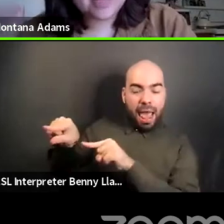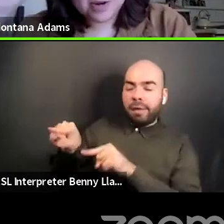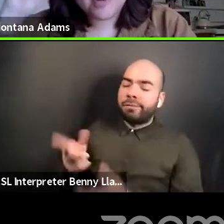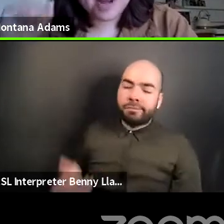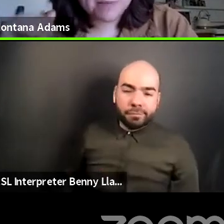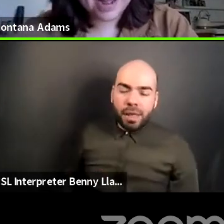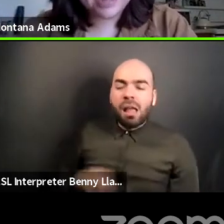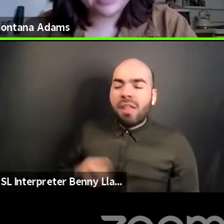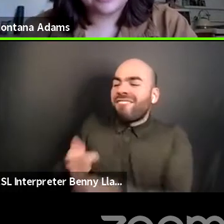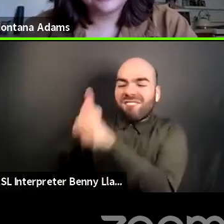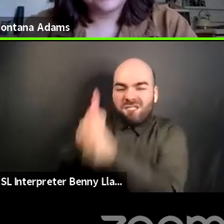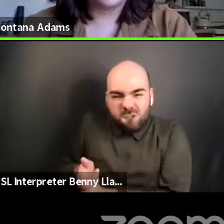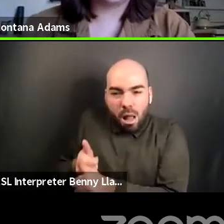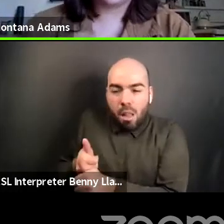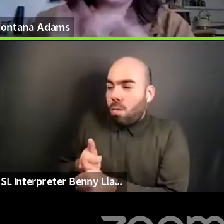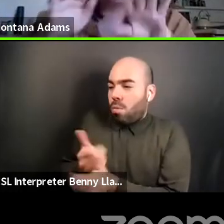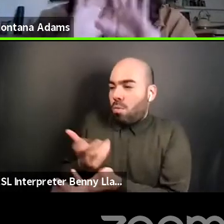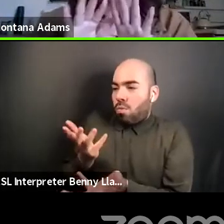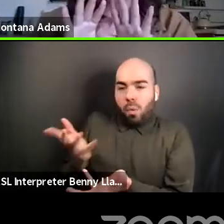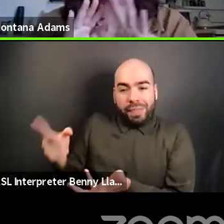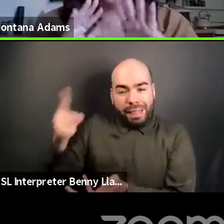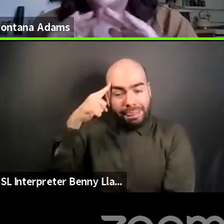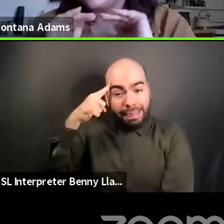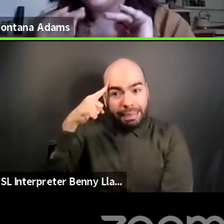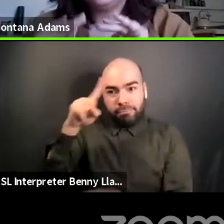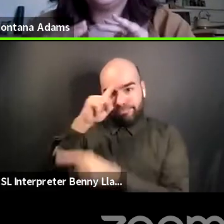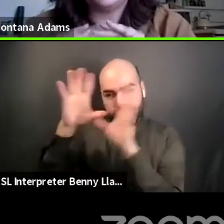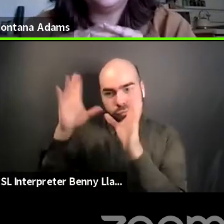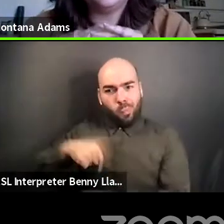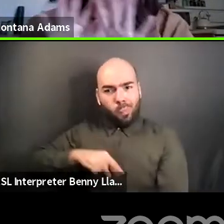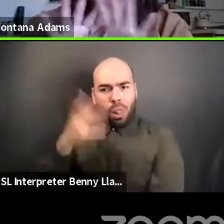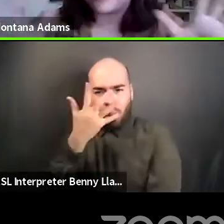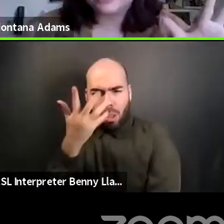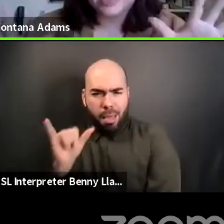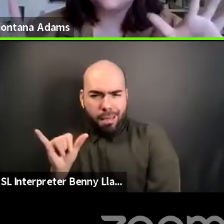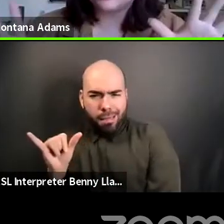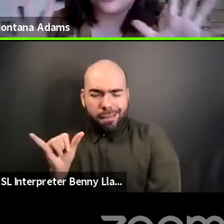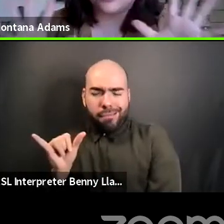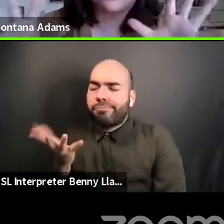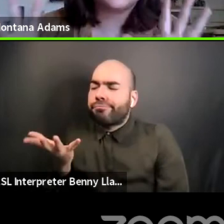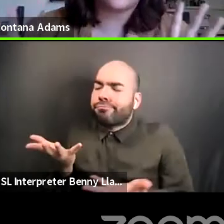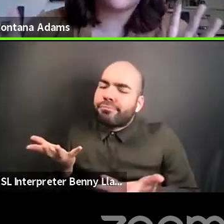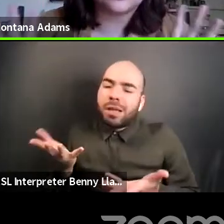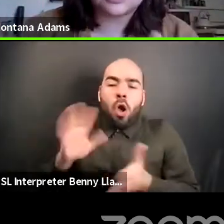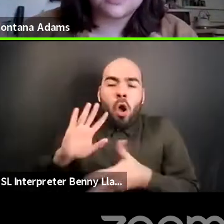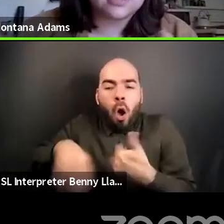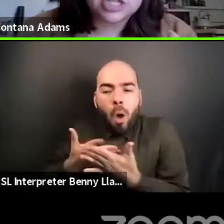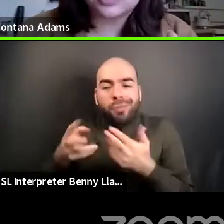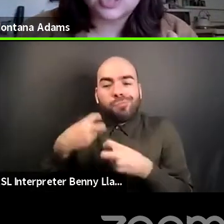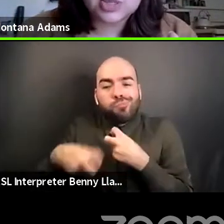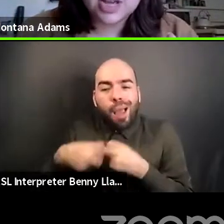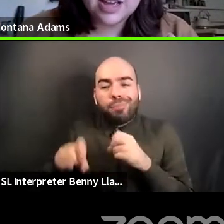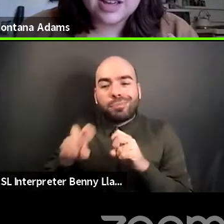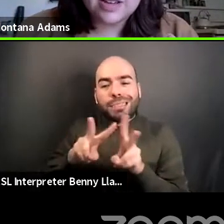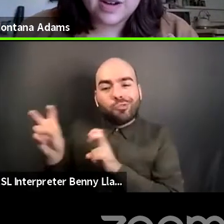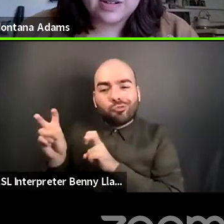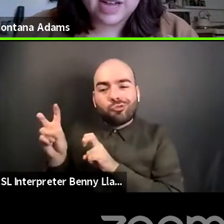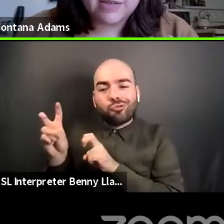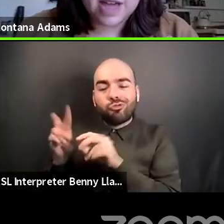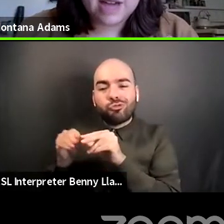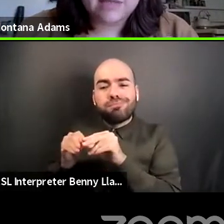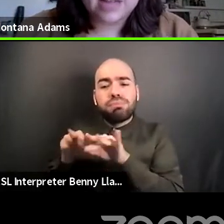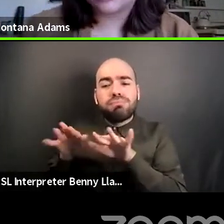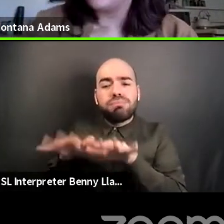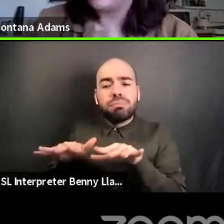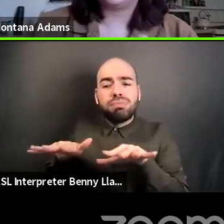beauty that they're going by, you know, this like, it just, it's so funny because all these issues just branch out to all these other societal issues, you know,